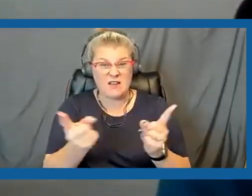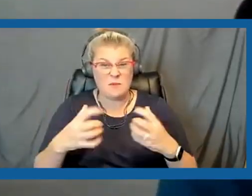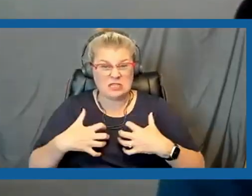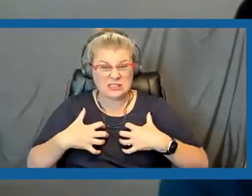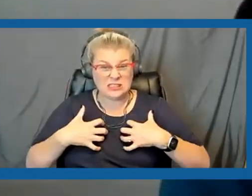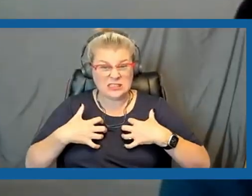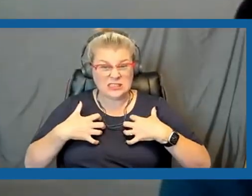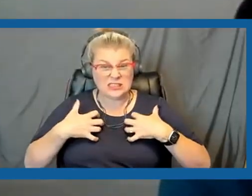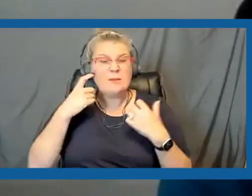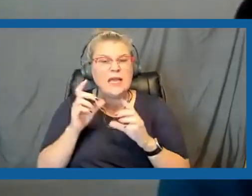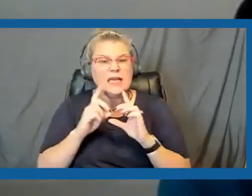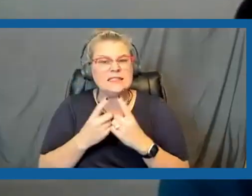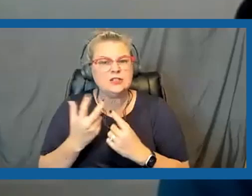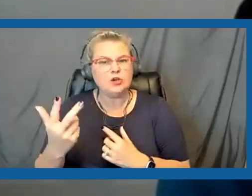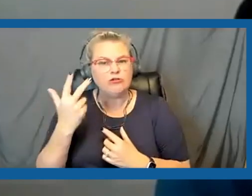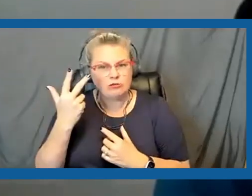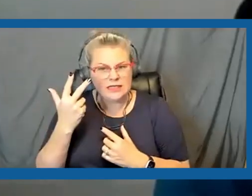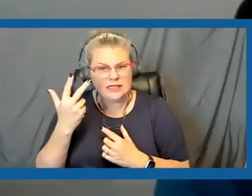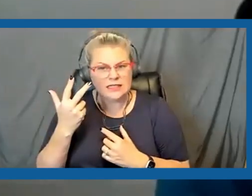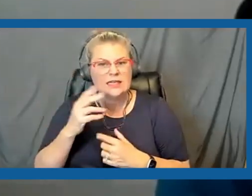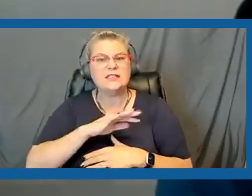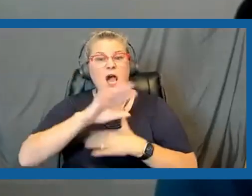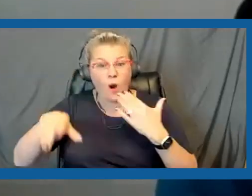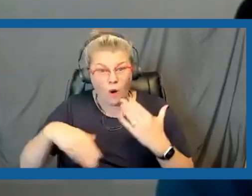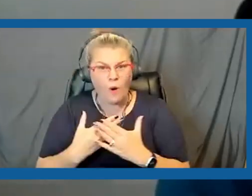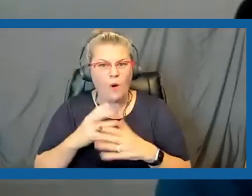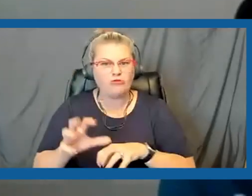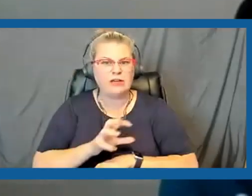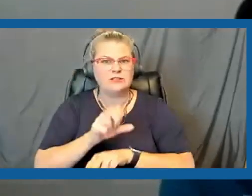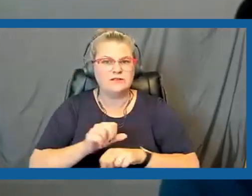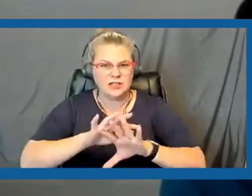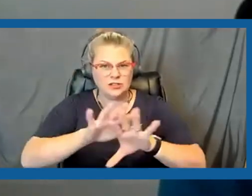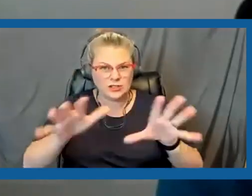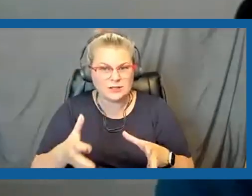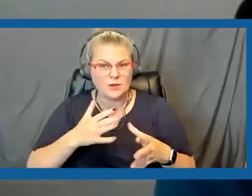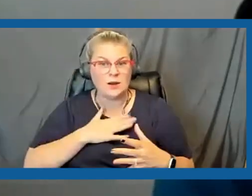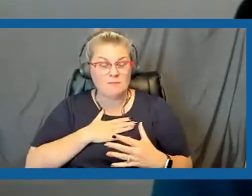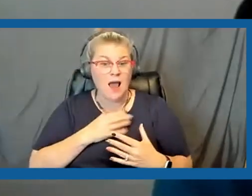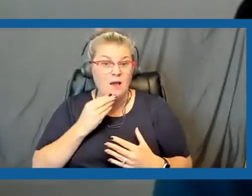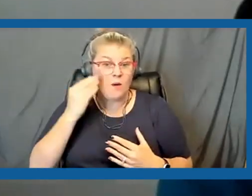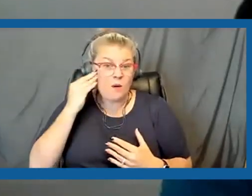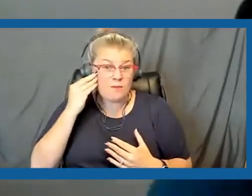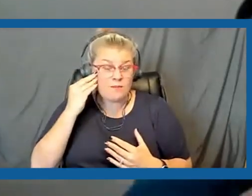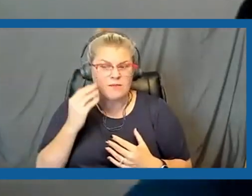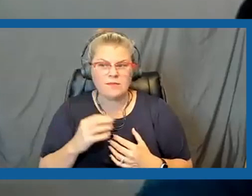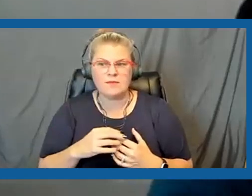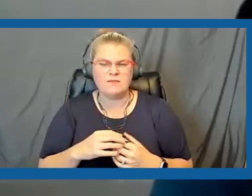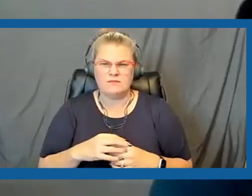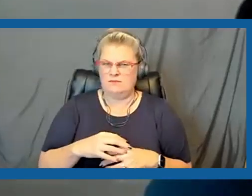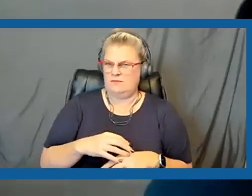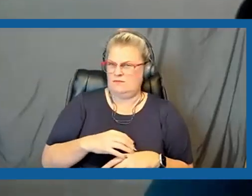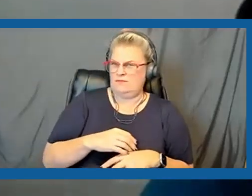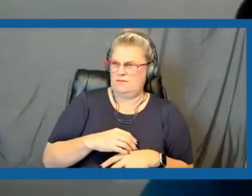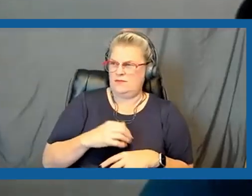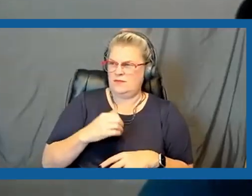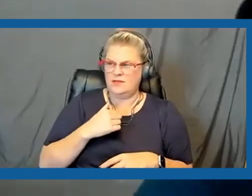because District 3 happens to be over the entire Bishop Paiute Reservation, where I currently live and reside. And so to have somebody that already